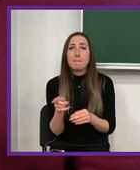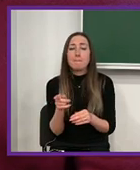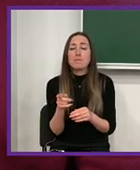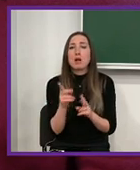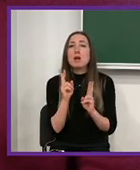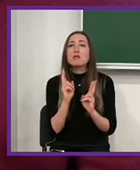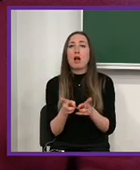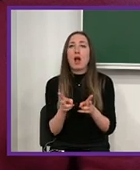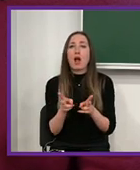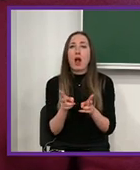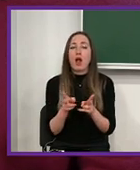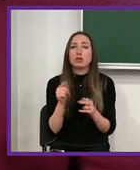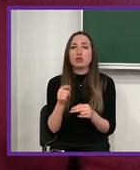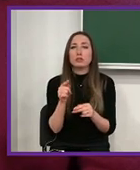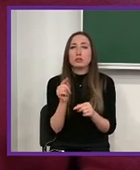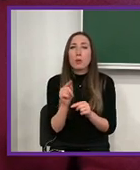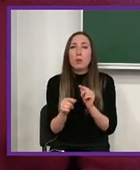beginning. I don't know if